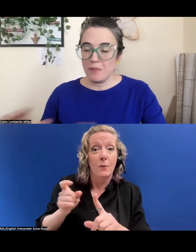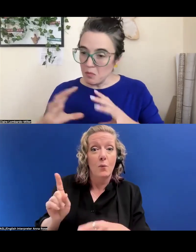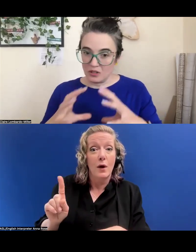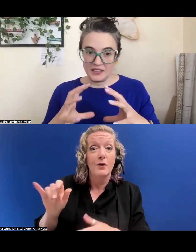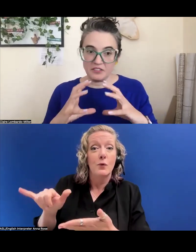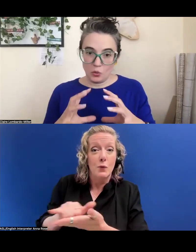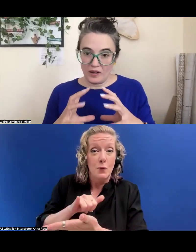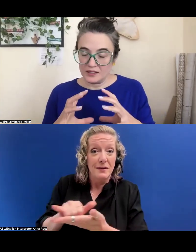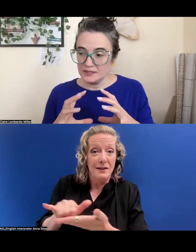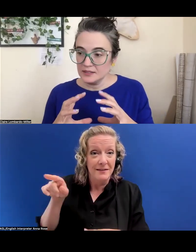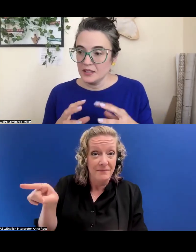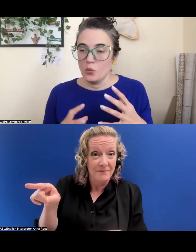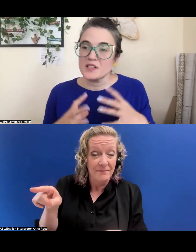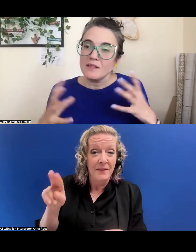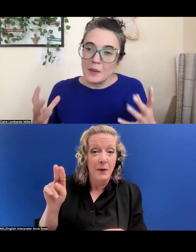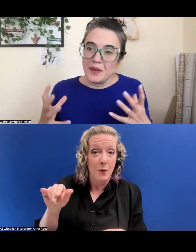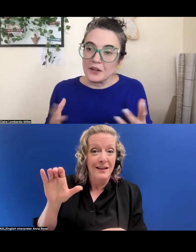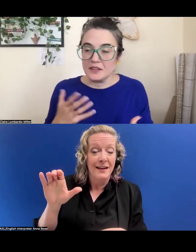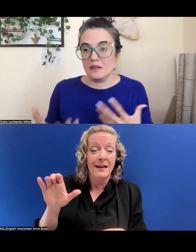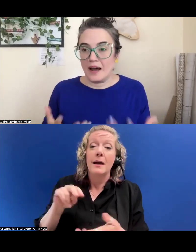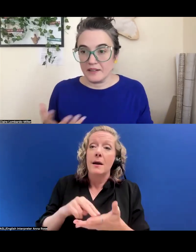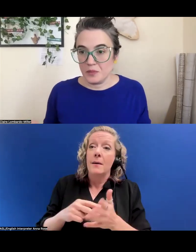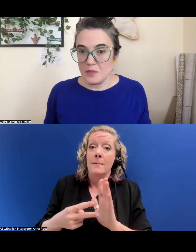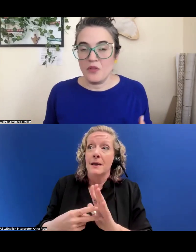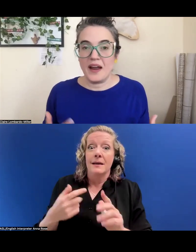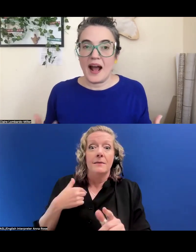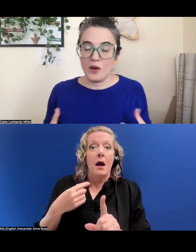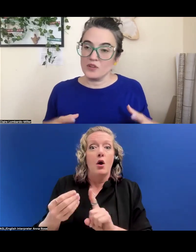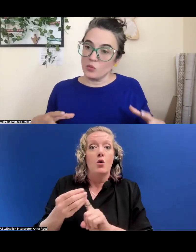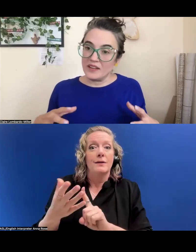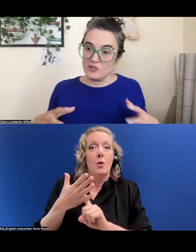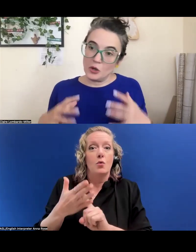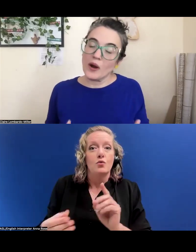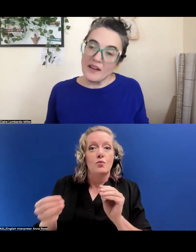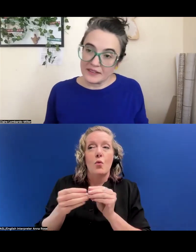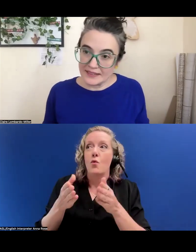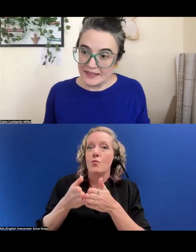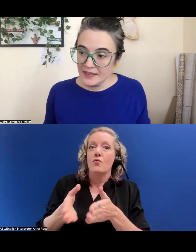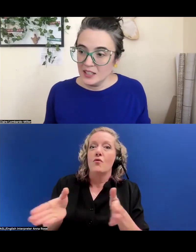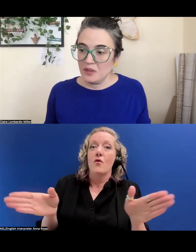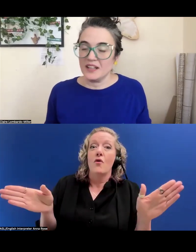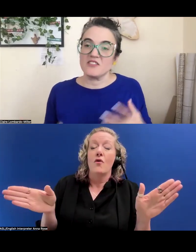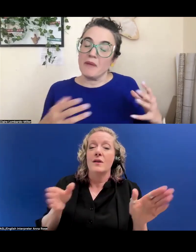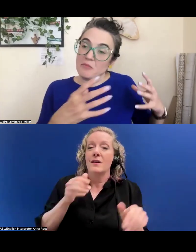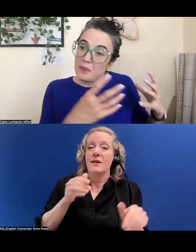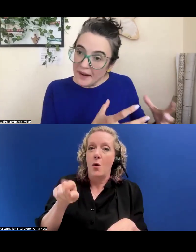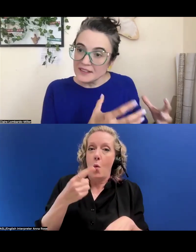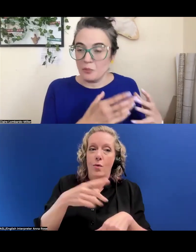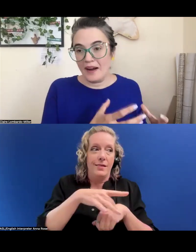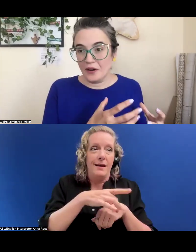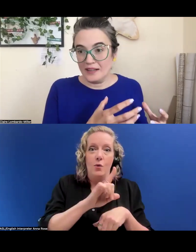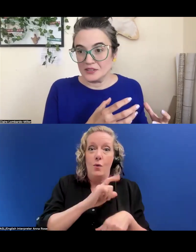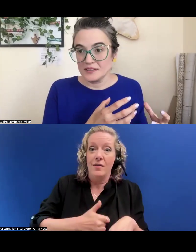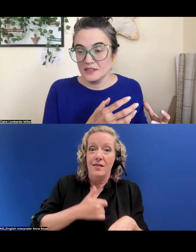my bubble, if you will, was a lot bigger than a lot of the people that I was with geographically because of my